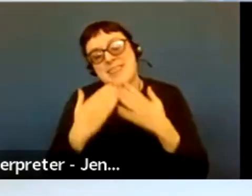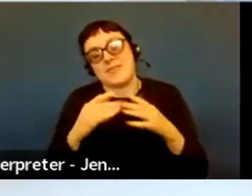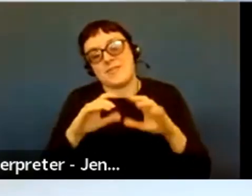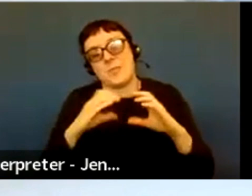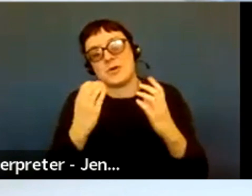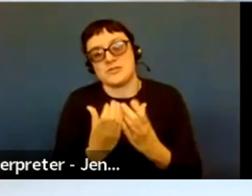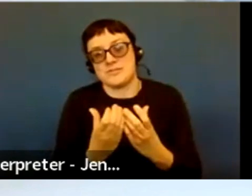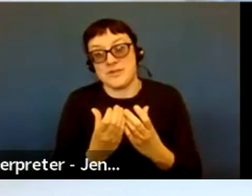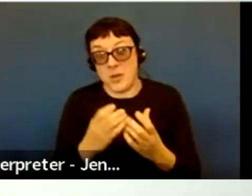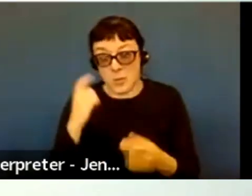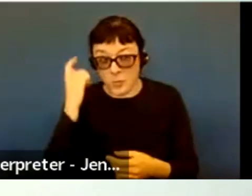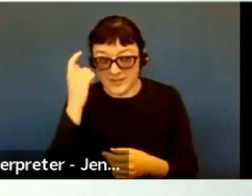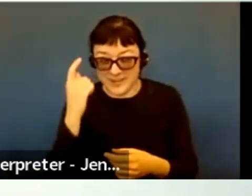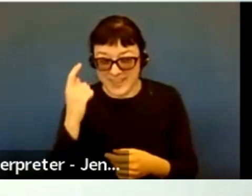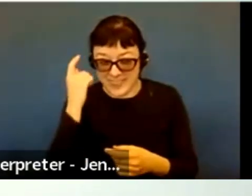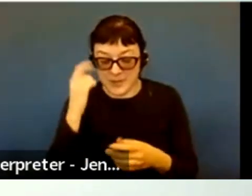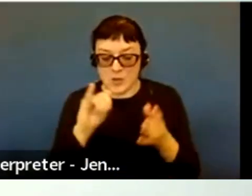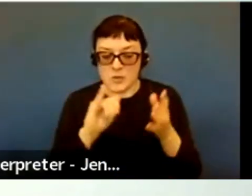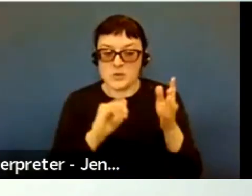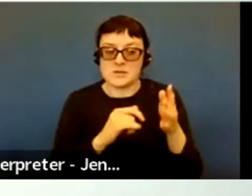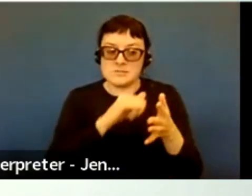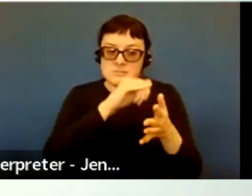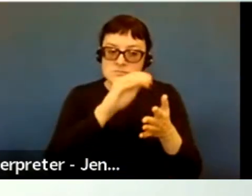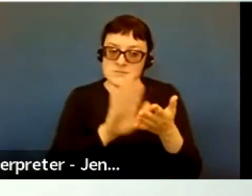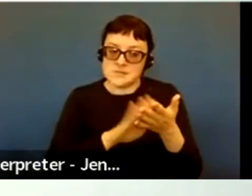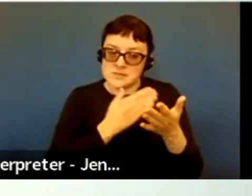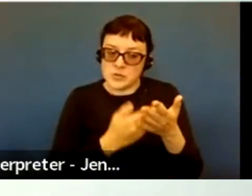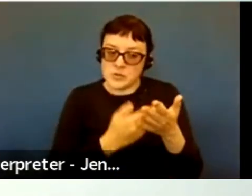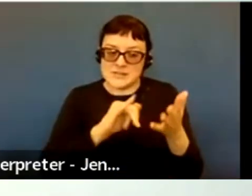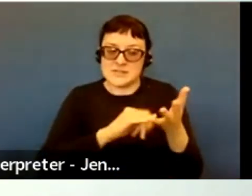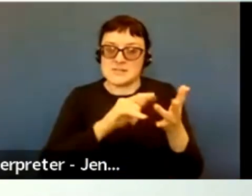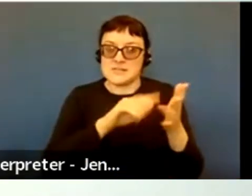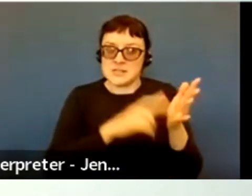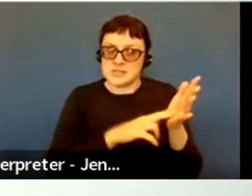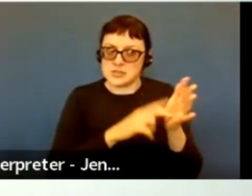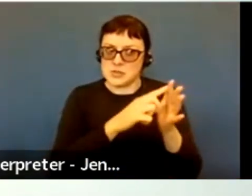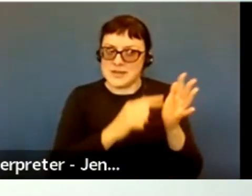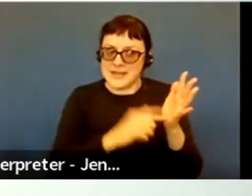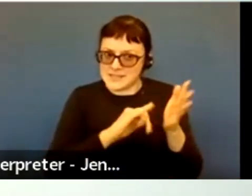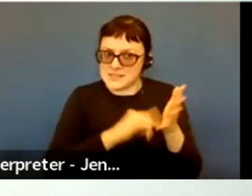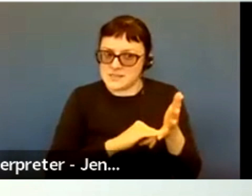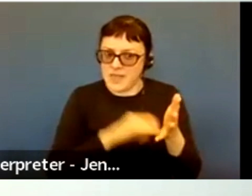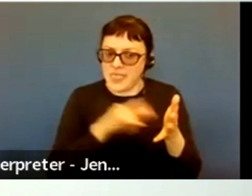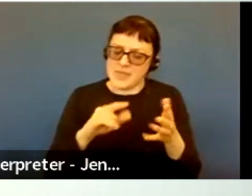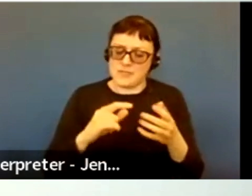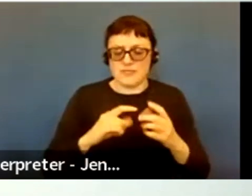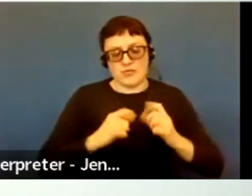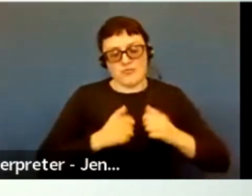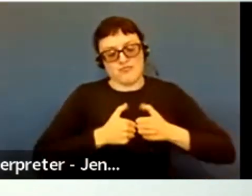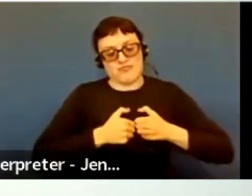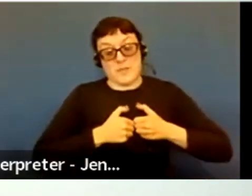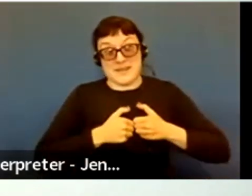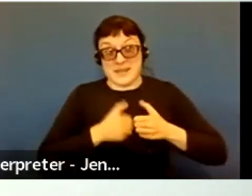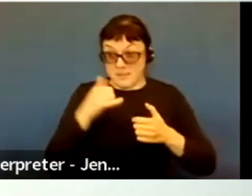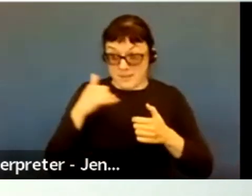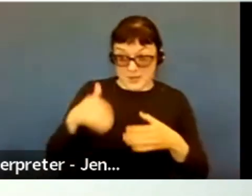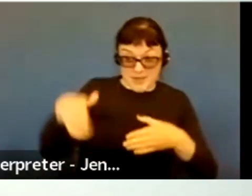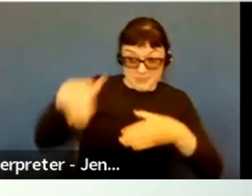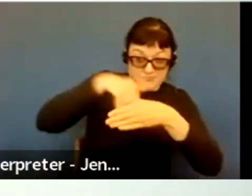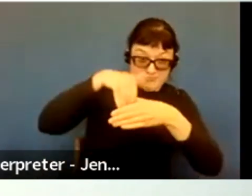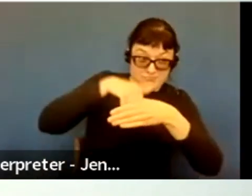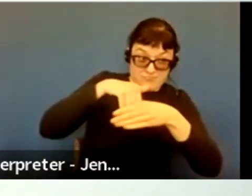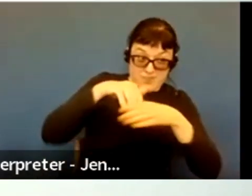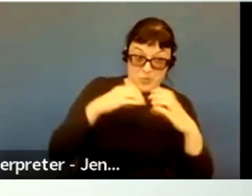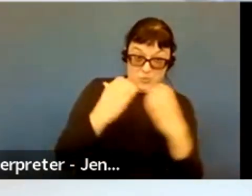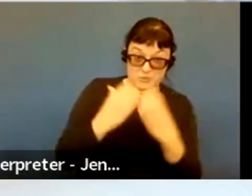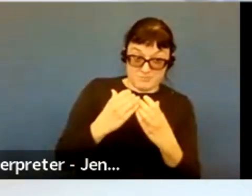this. I'm just wondering if you're covering any of the sonnets at all, because they're like really romantic, and I think you can kind of maybe insert them in certain plays